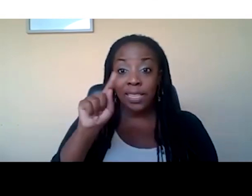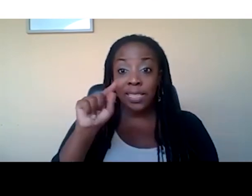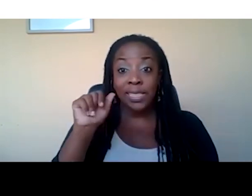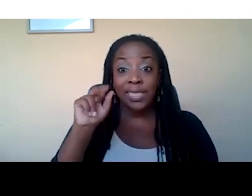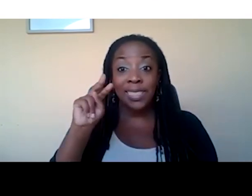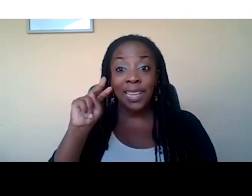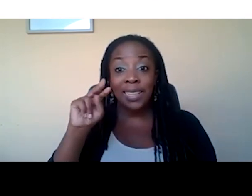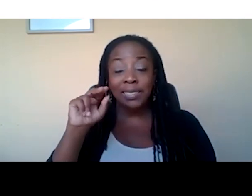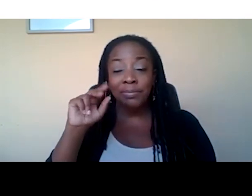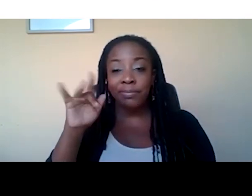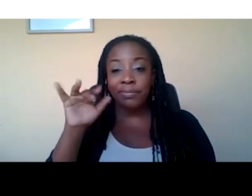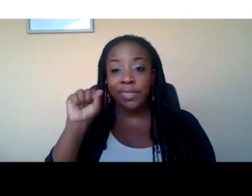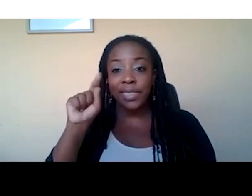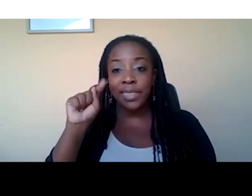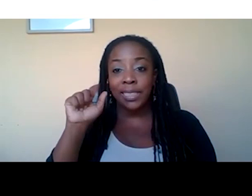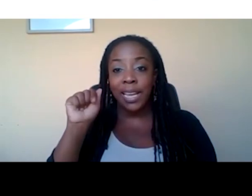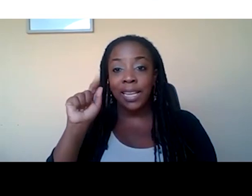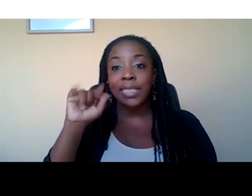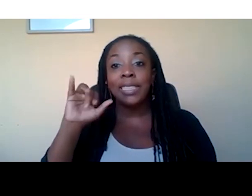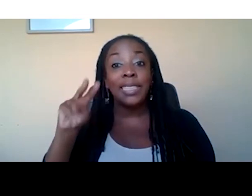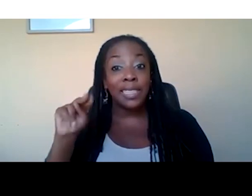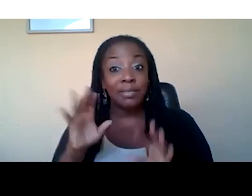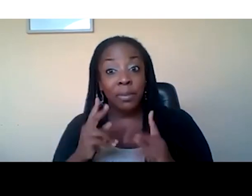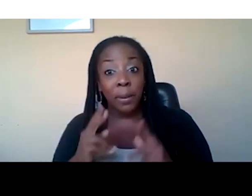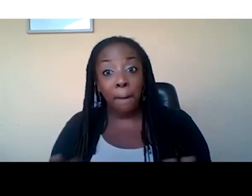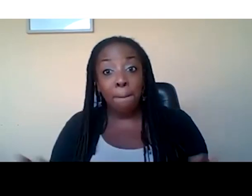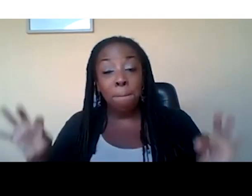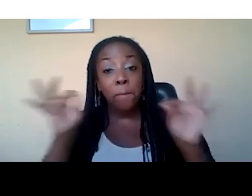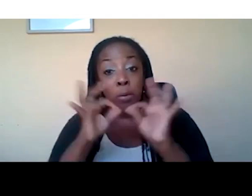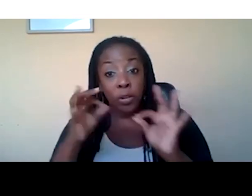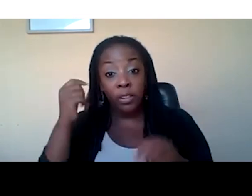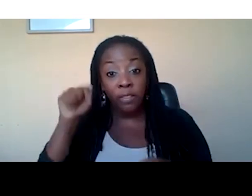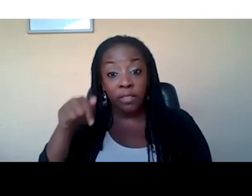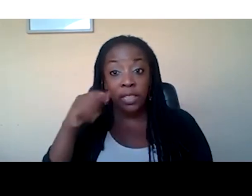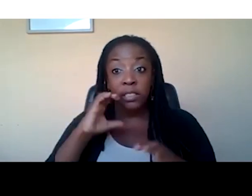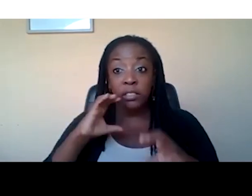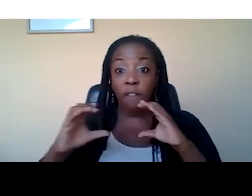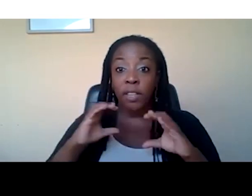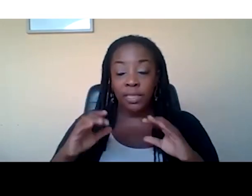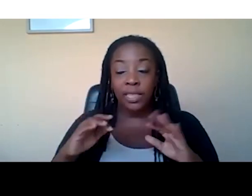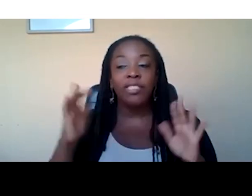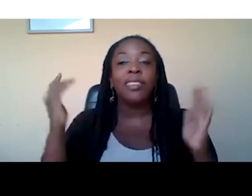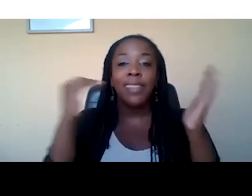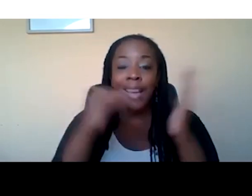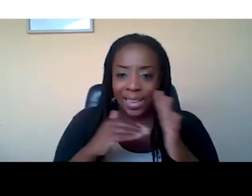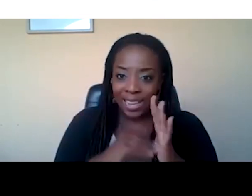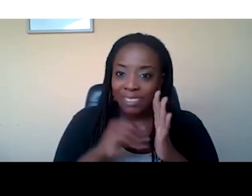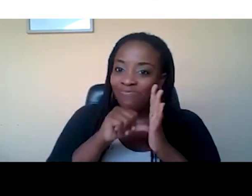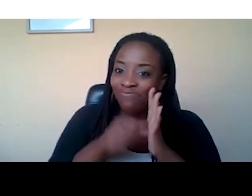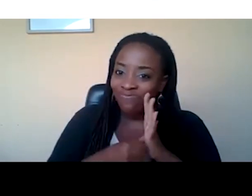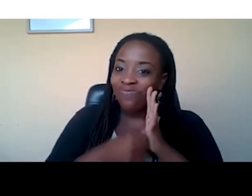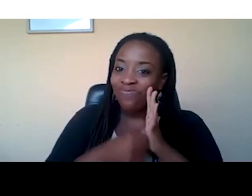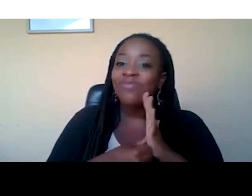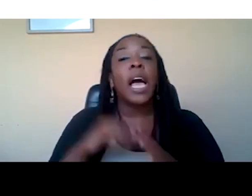important in this conversation. I will say again, I know that in answering the other